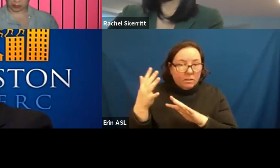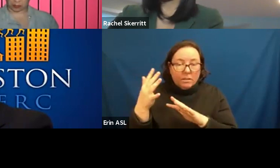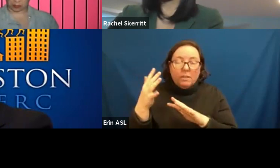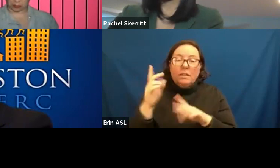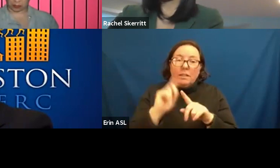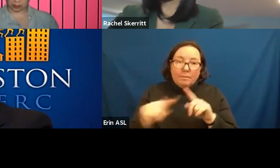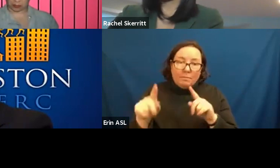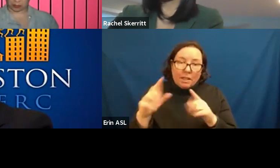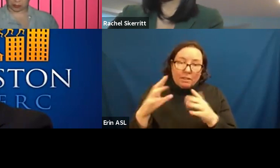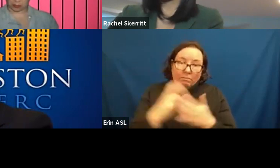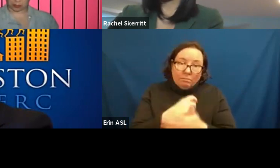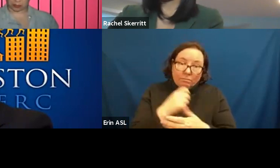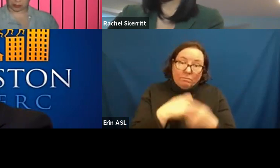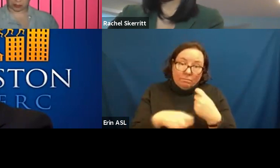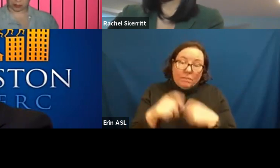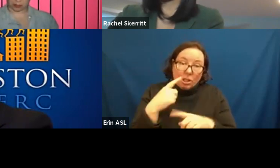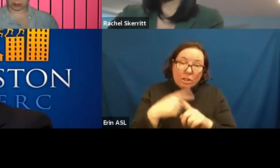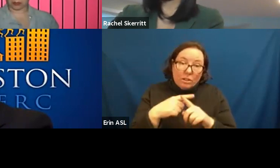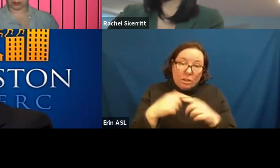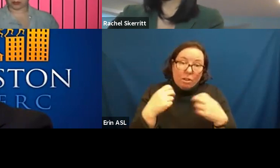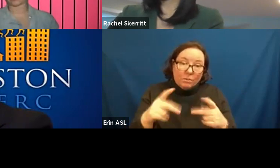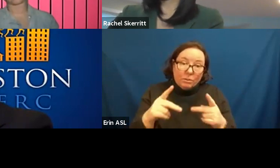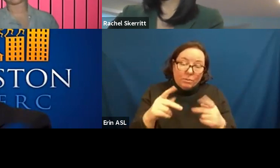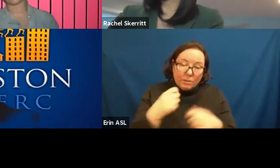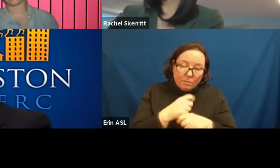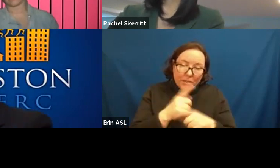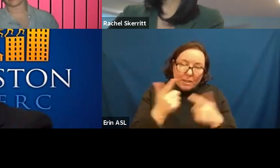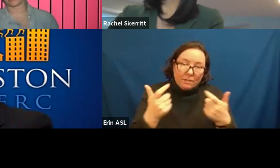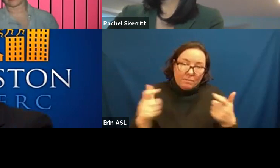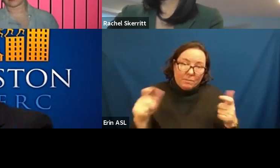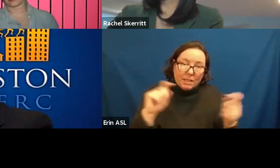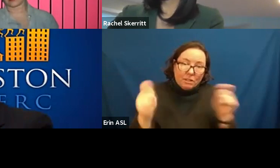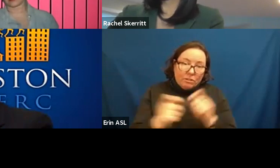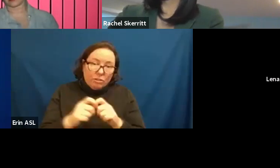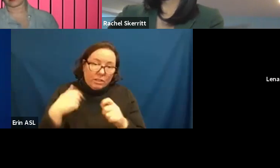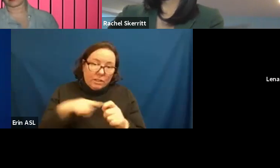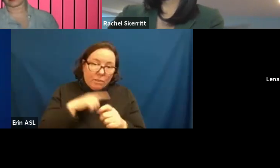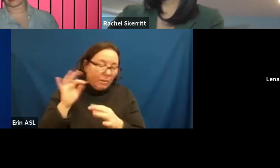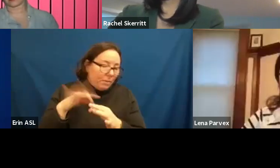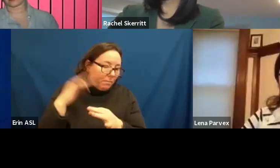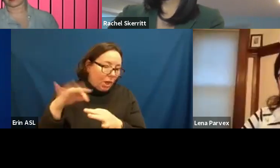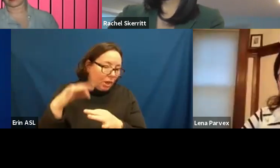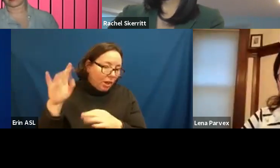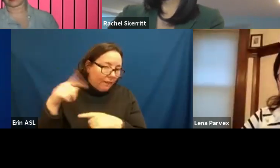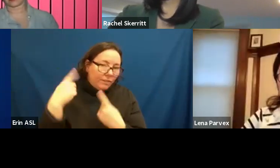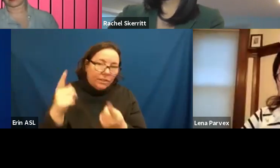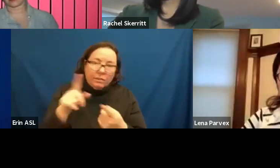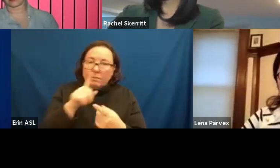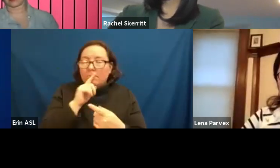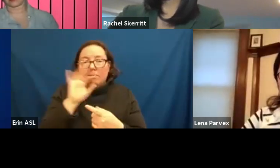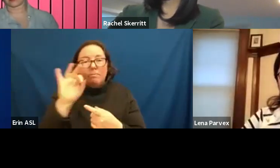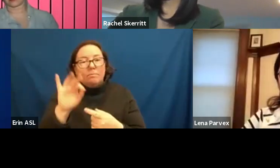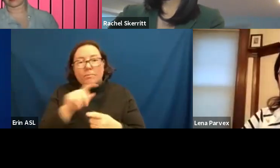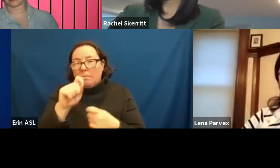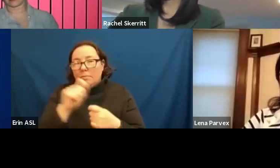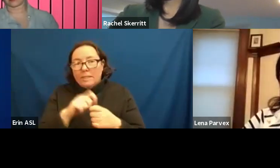us a rare opportunity to make deep, meaningful, equitable change that's been way put off too long. I'm not here to suggest specific policies. I'm